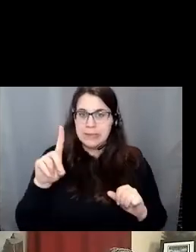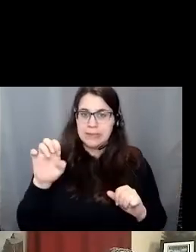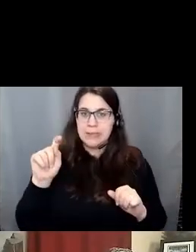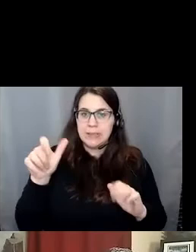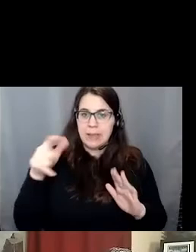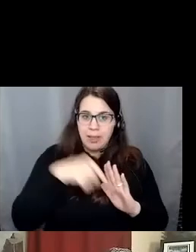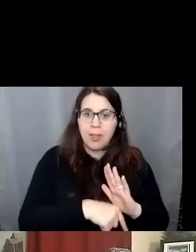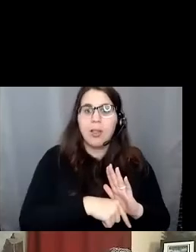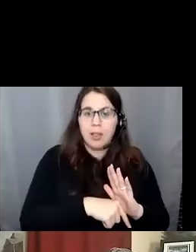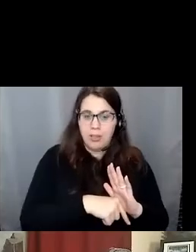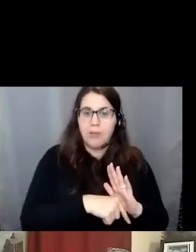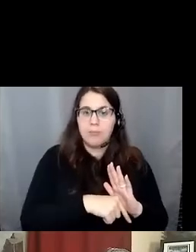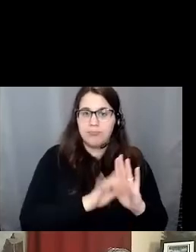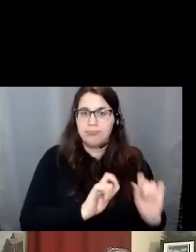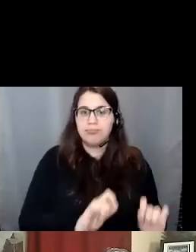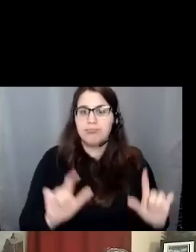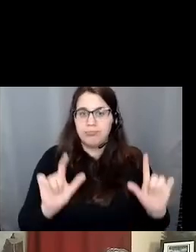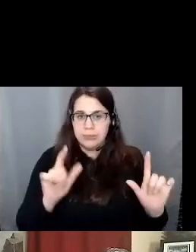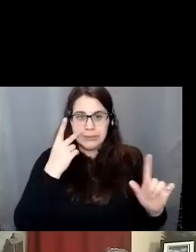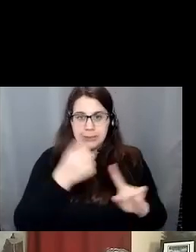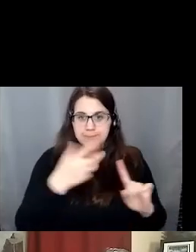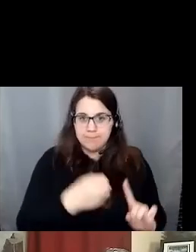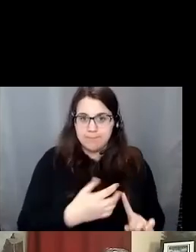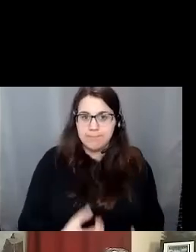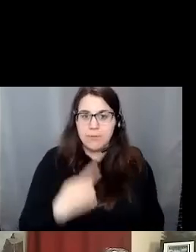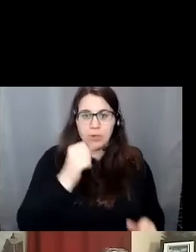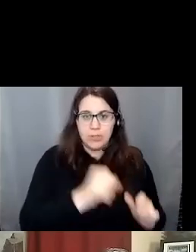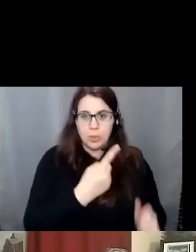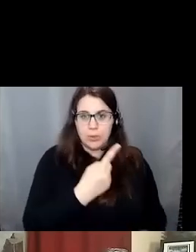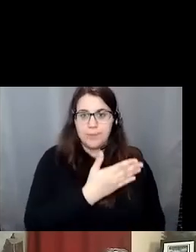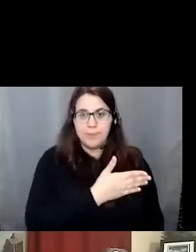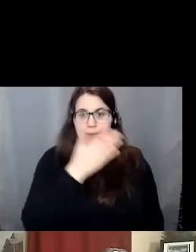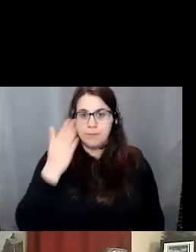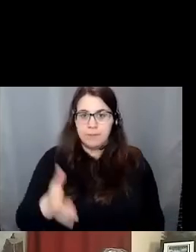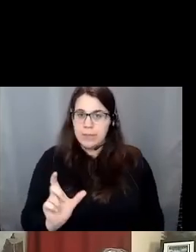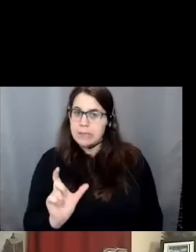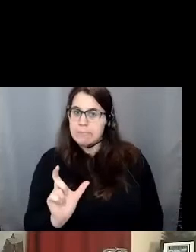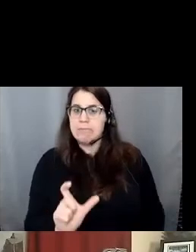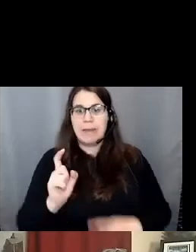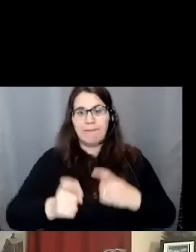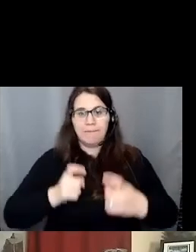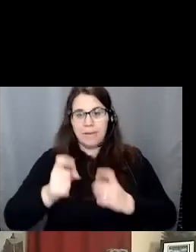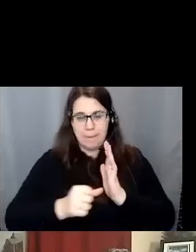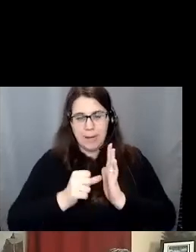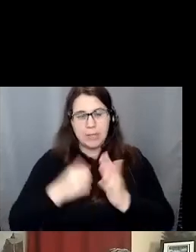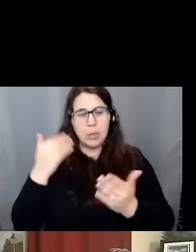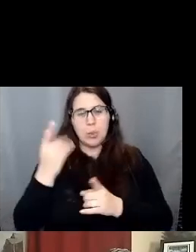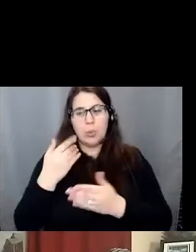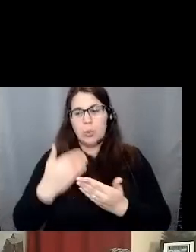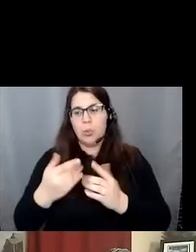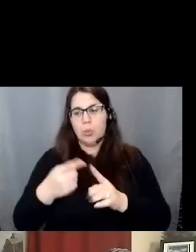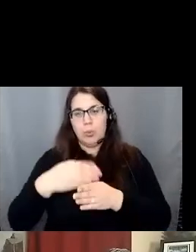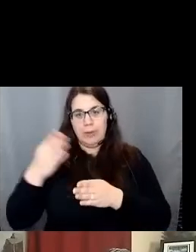about those options. The next one over, you can add a gifting page. We'll get to this near the end of the